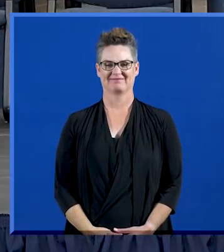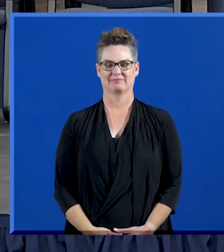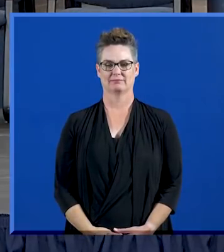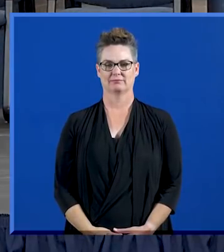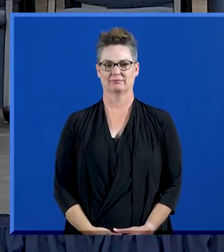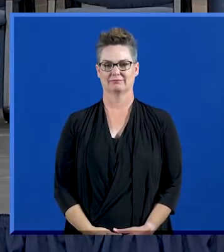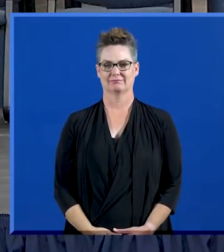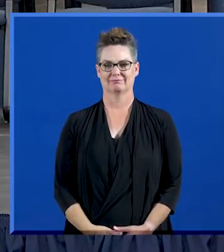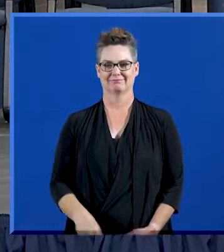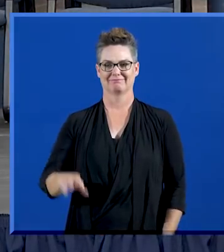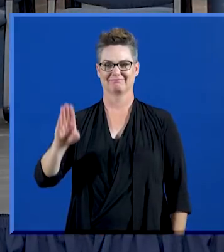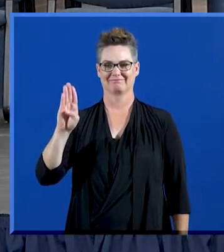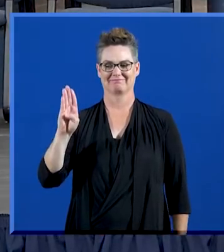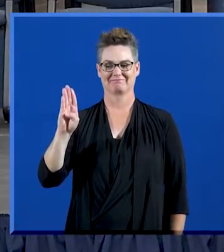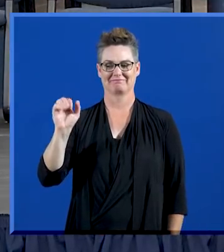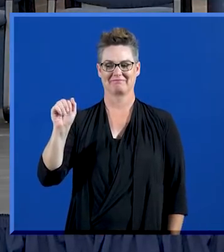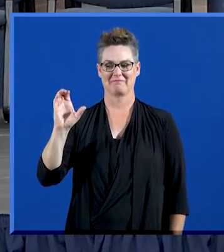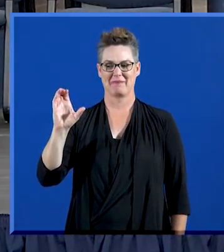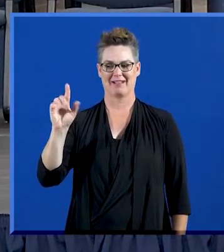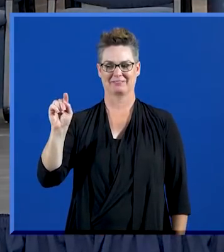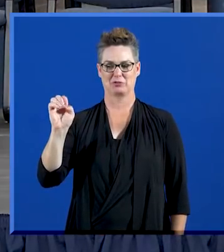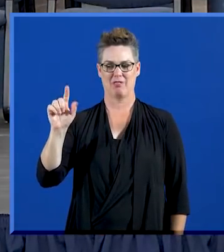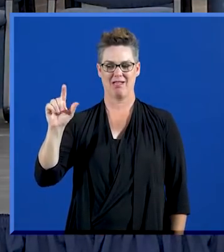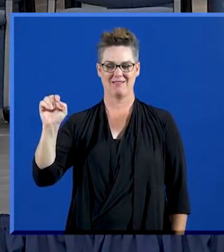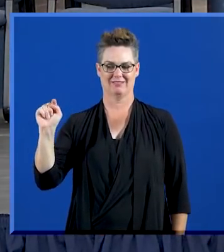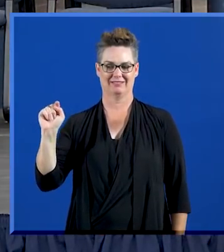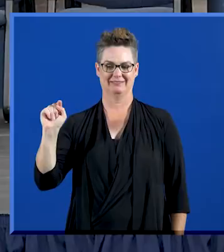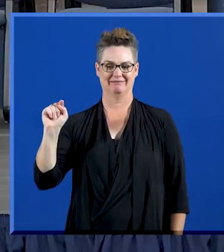Bakhtalat Bedolatov.